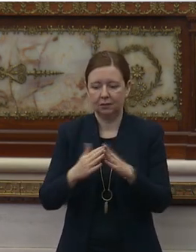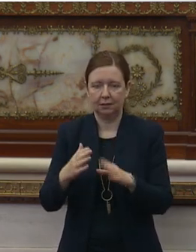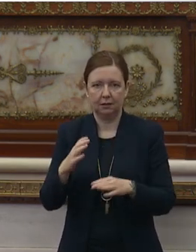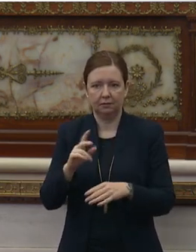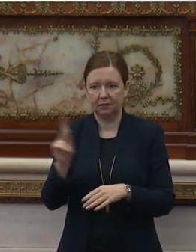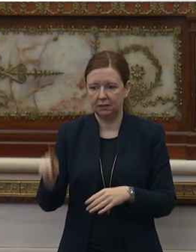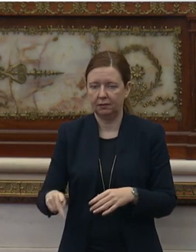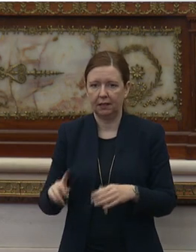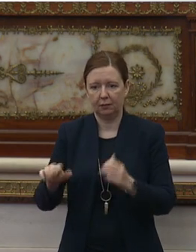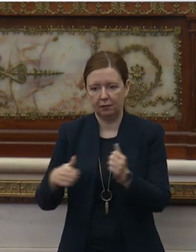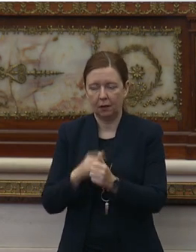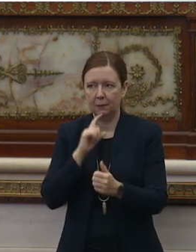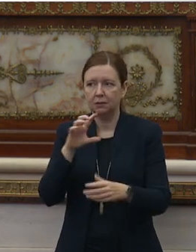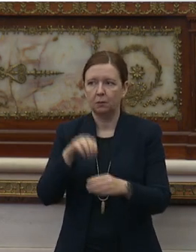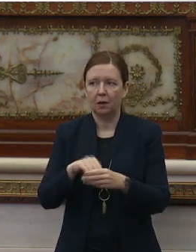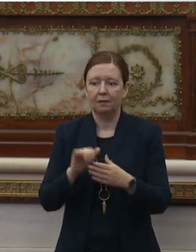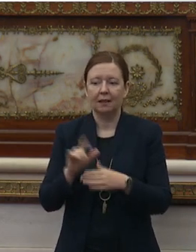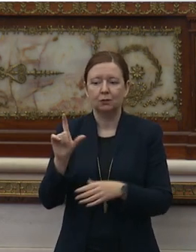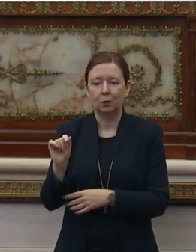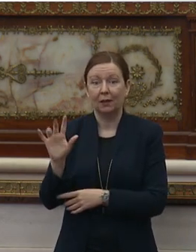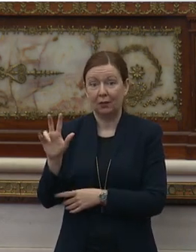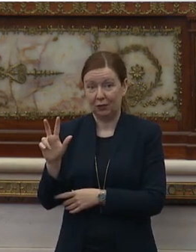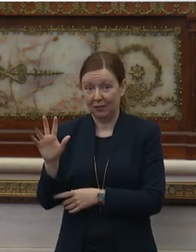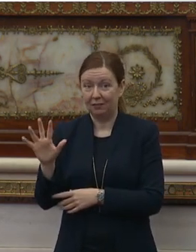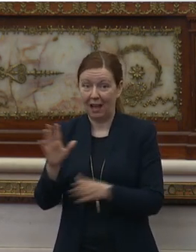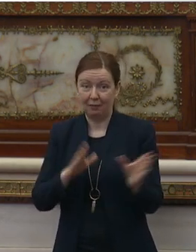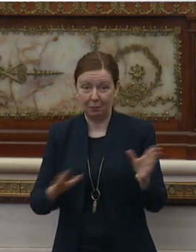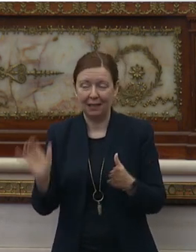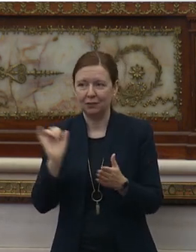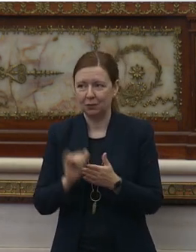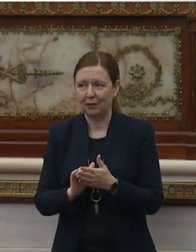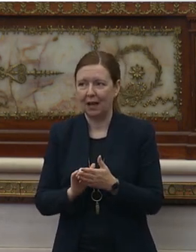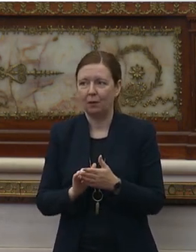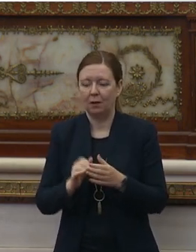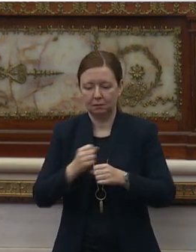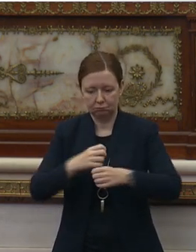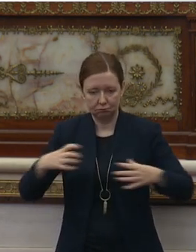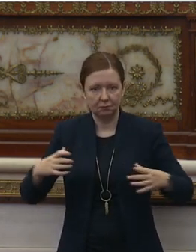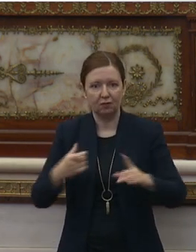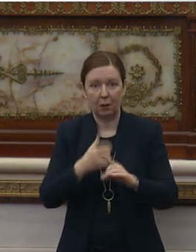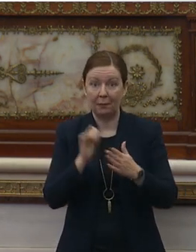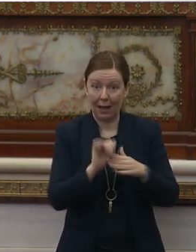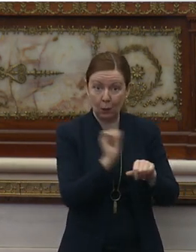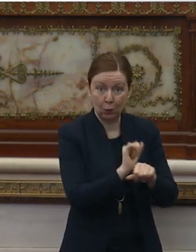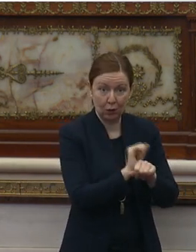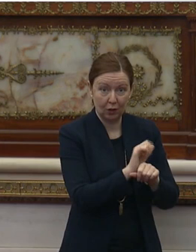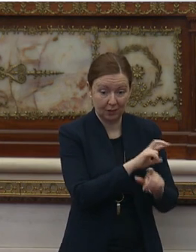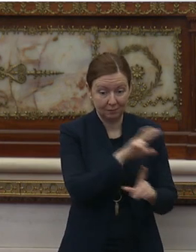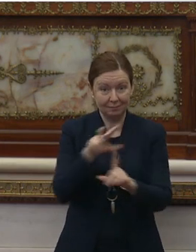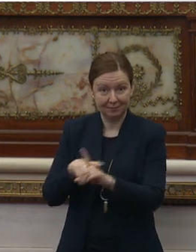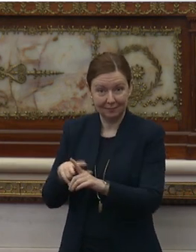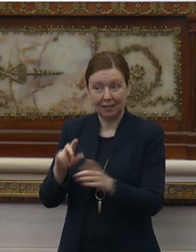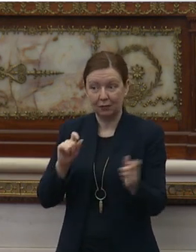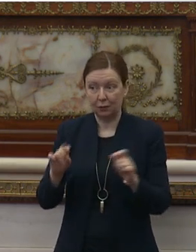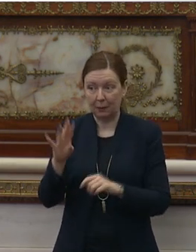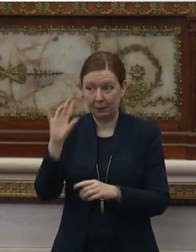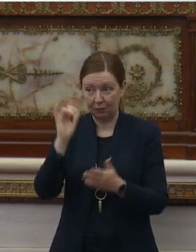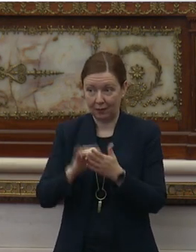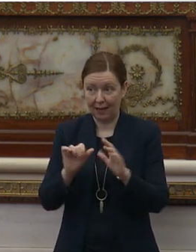the new zoning code as part of their 2035 plan. So this was an outgrowth of that work of the remapping for that